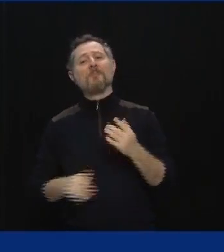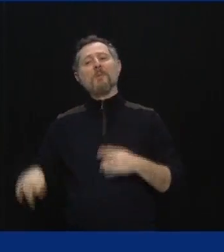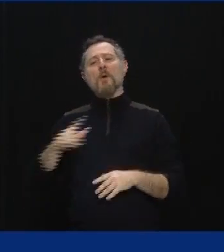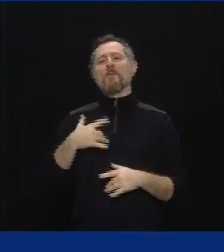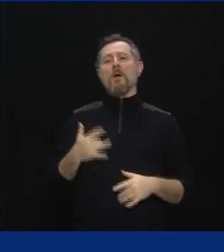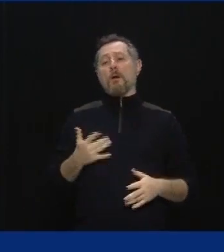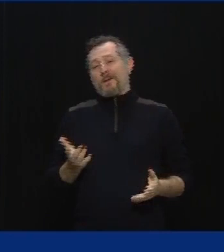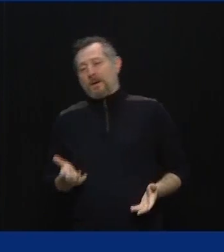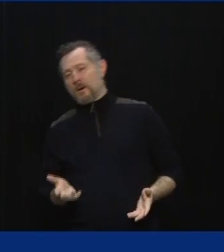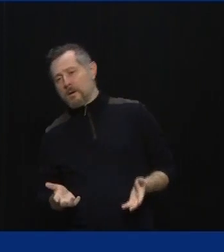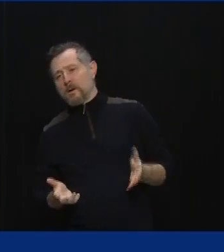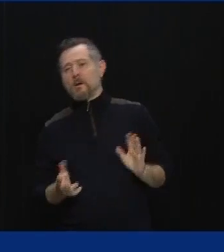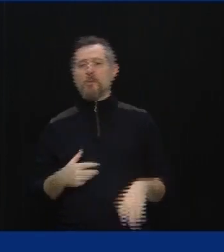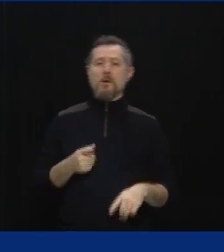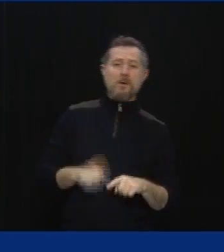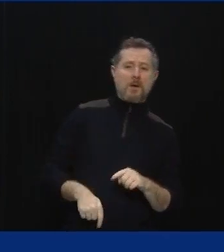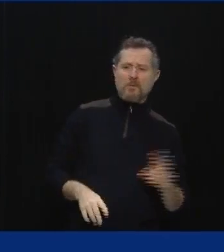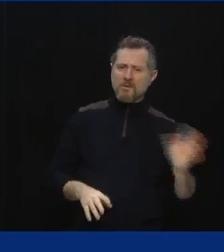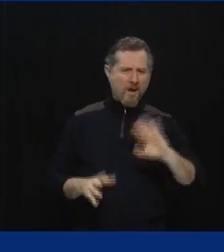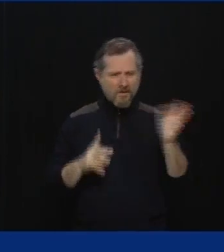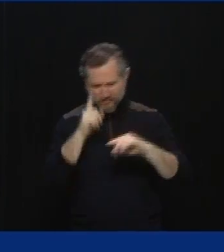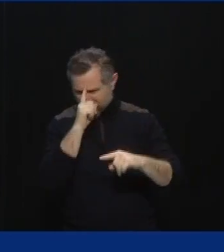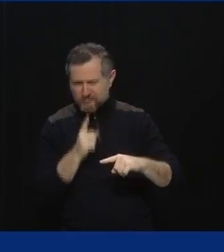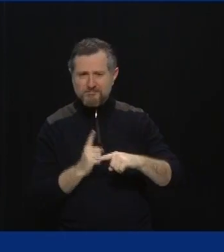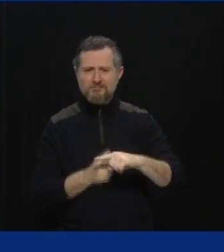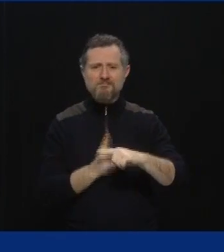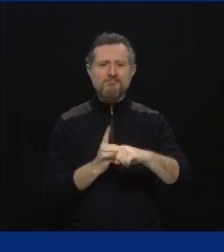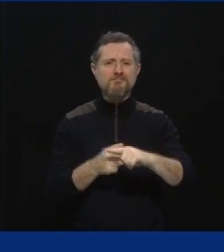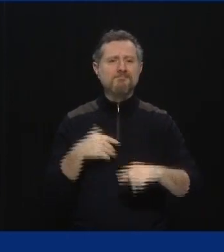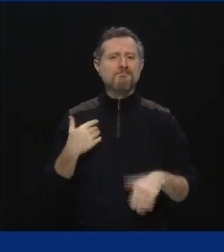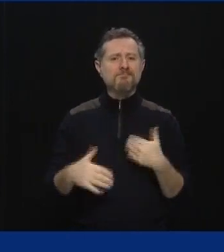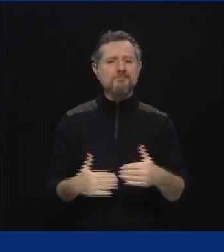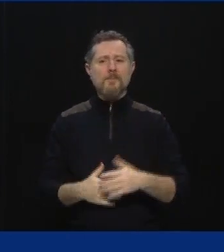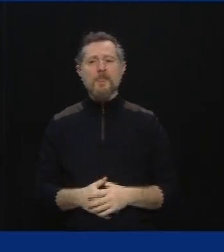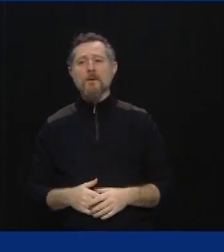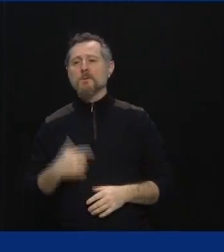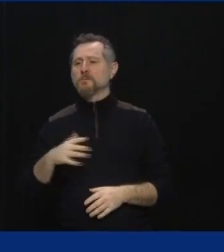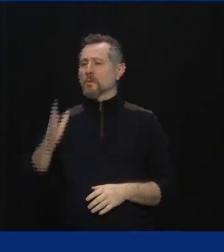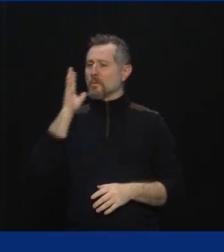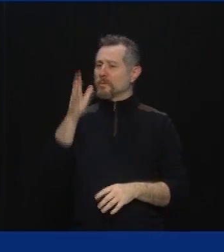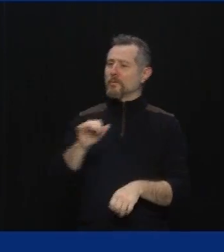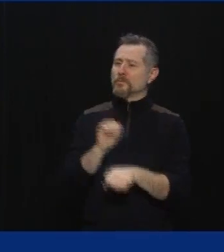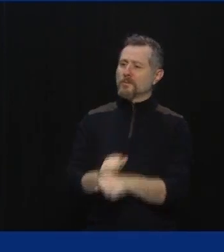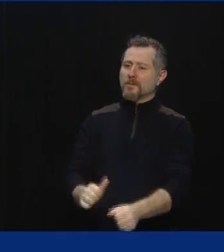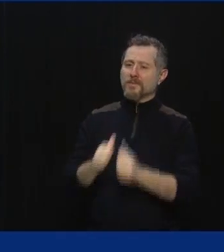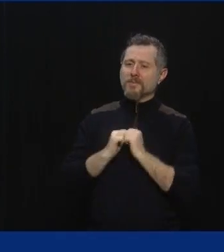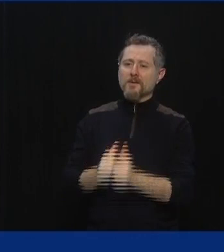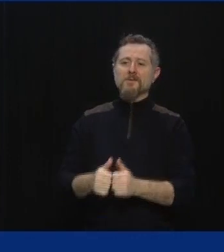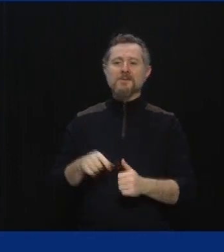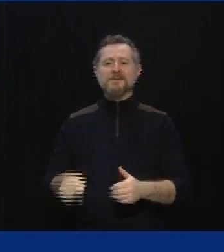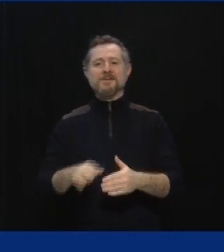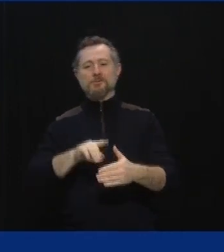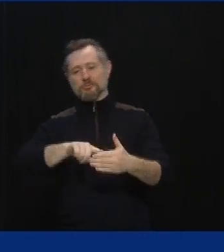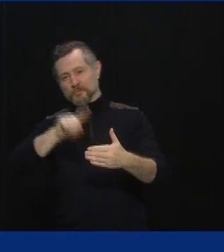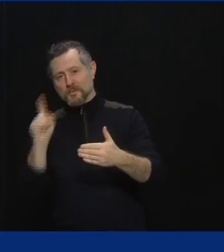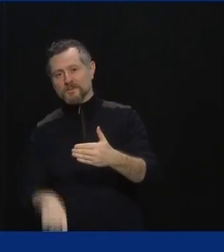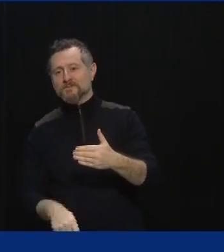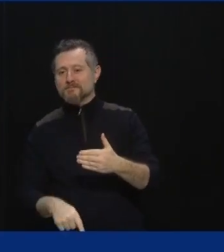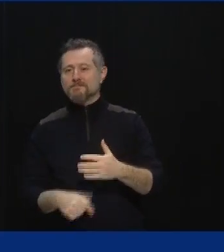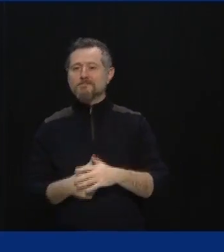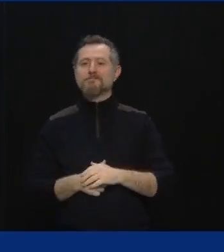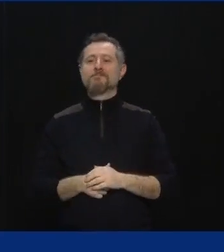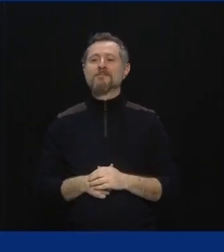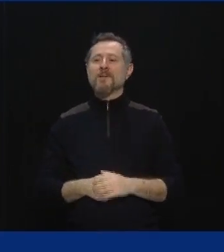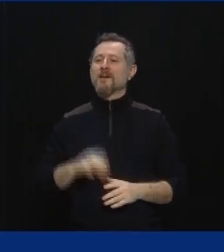this project. We will work together to finish, put